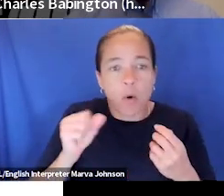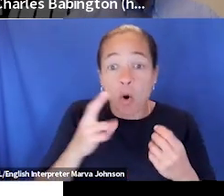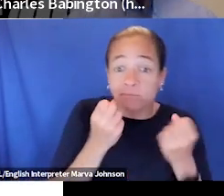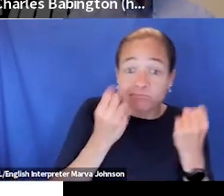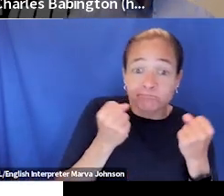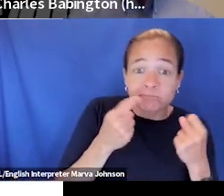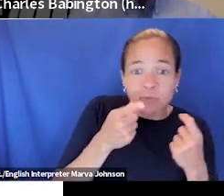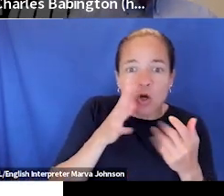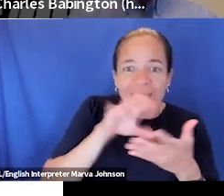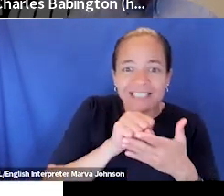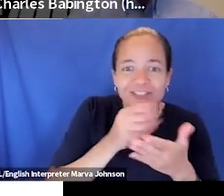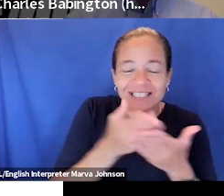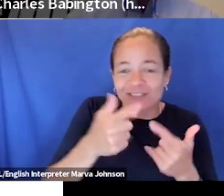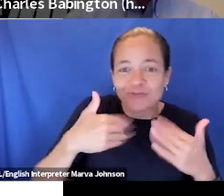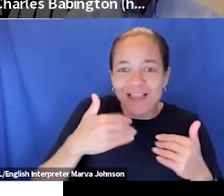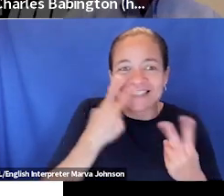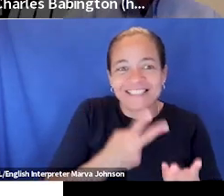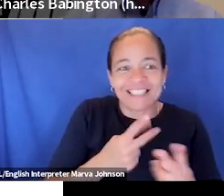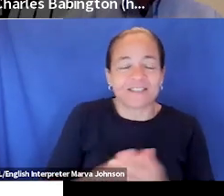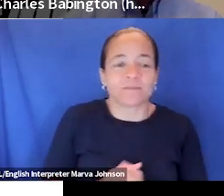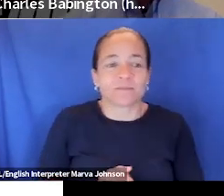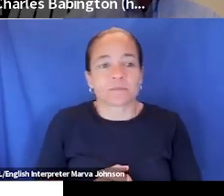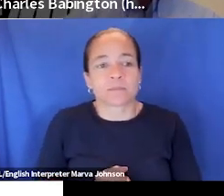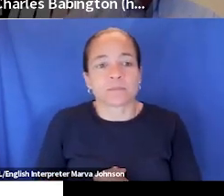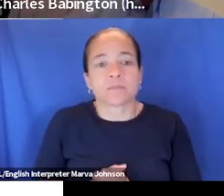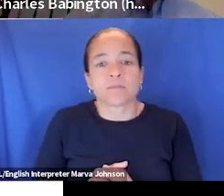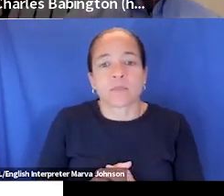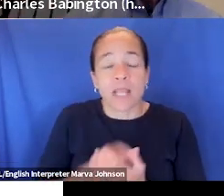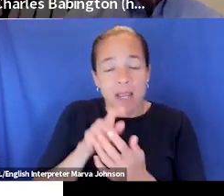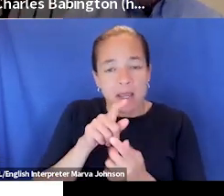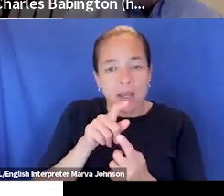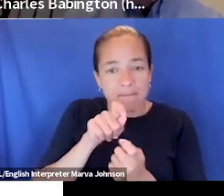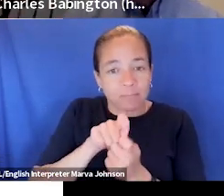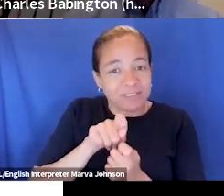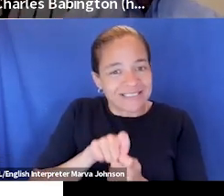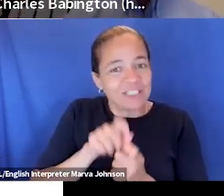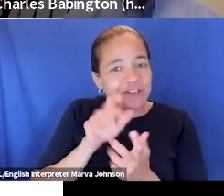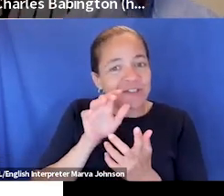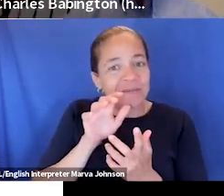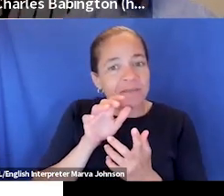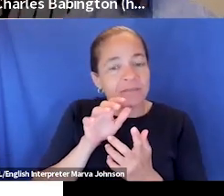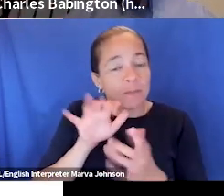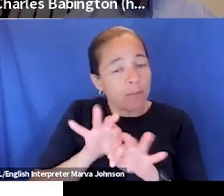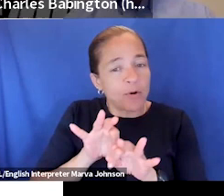Precision matters. Whatever you think of Google as a company, these search engines are wonderful machines.